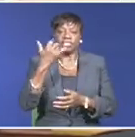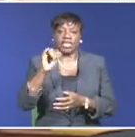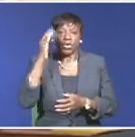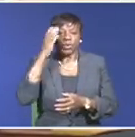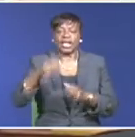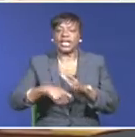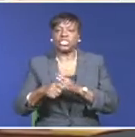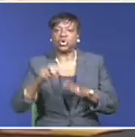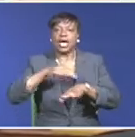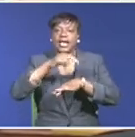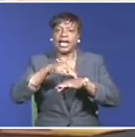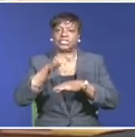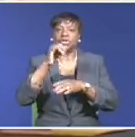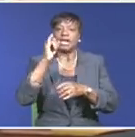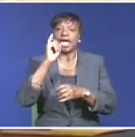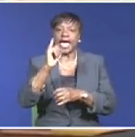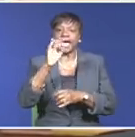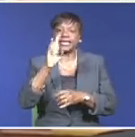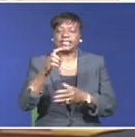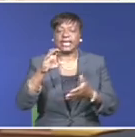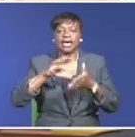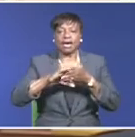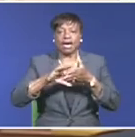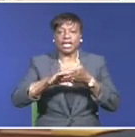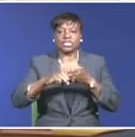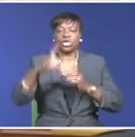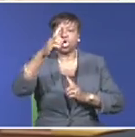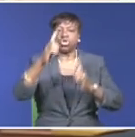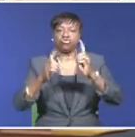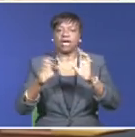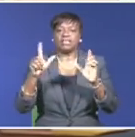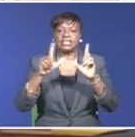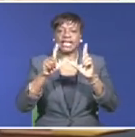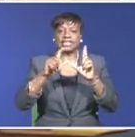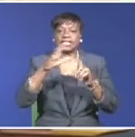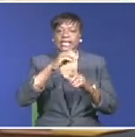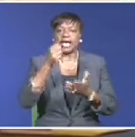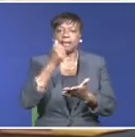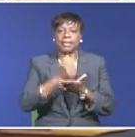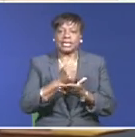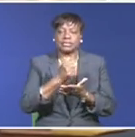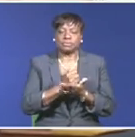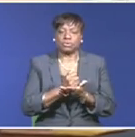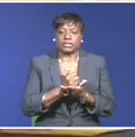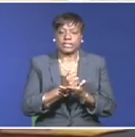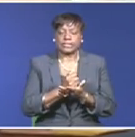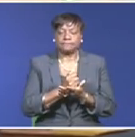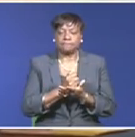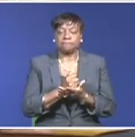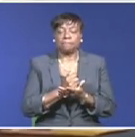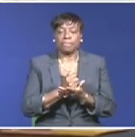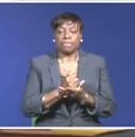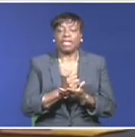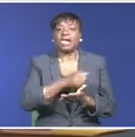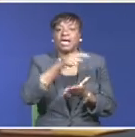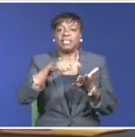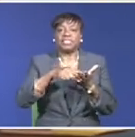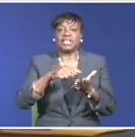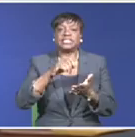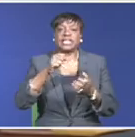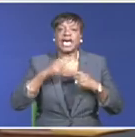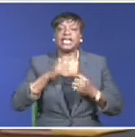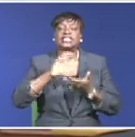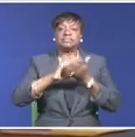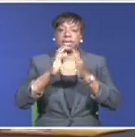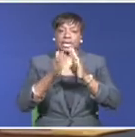cards, driver's licenses, and passports. Now, this has become very